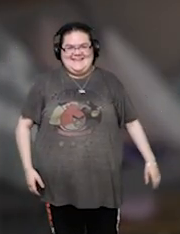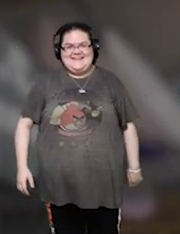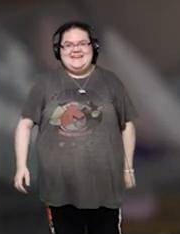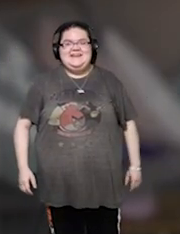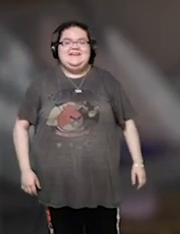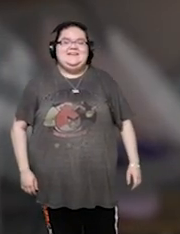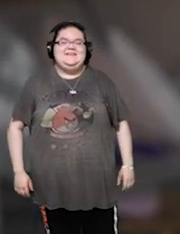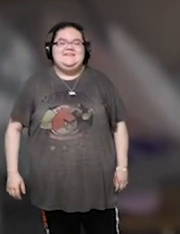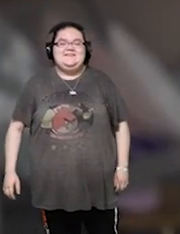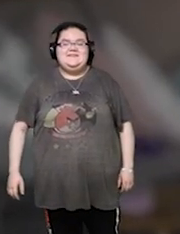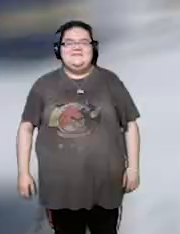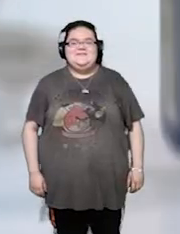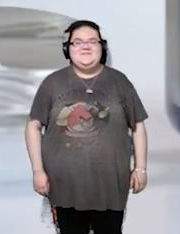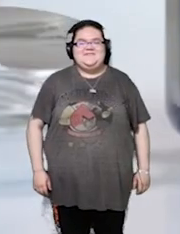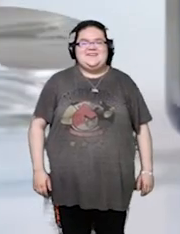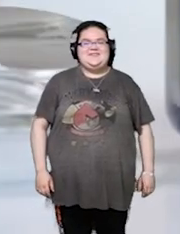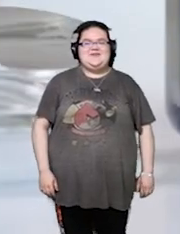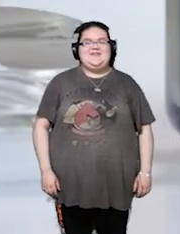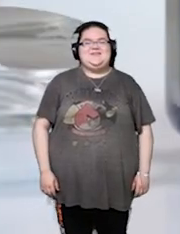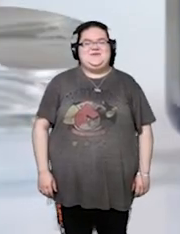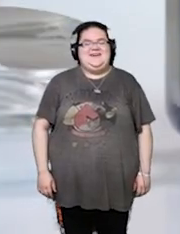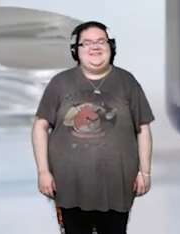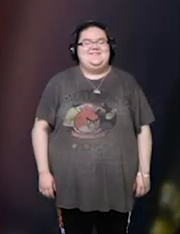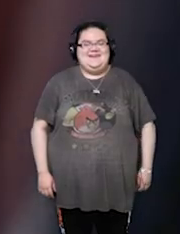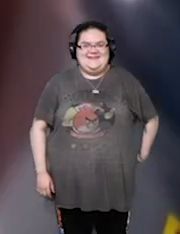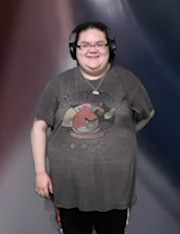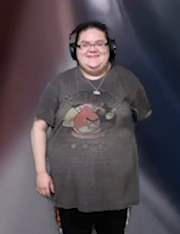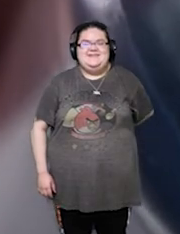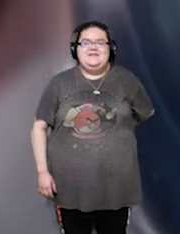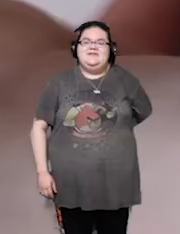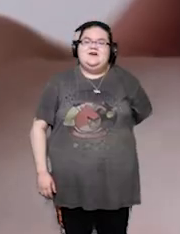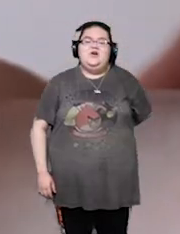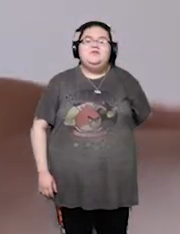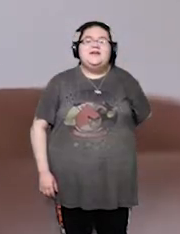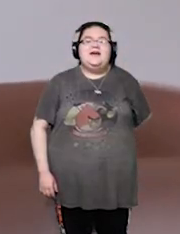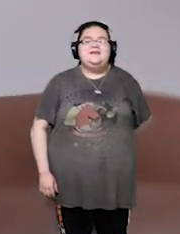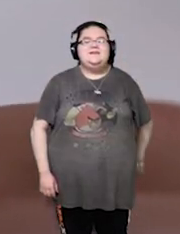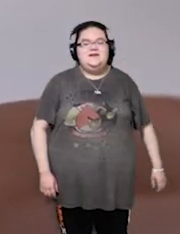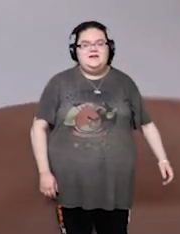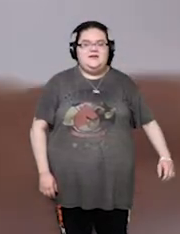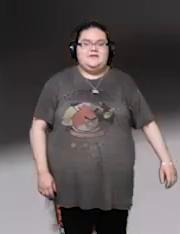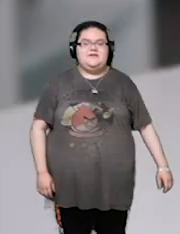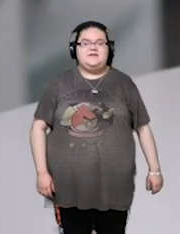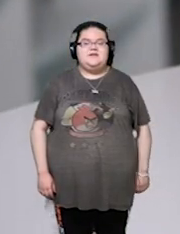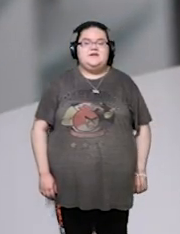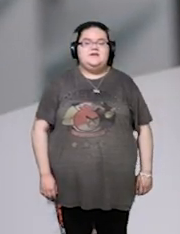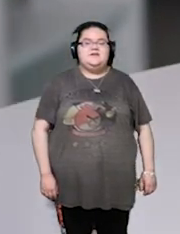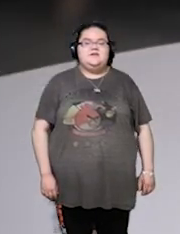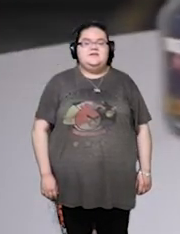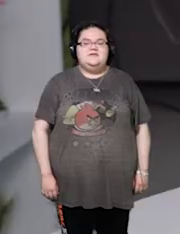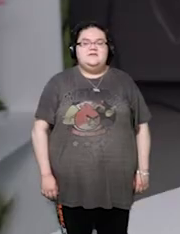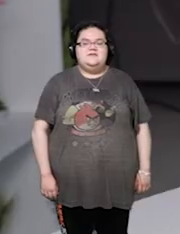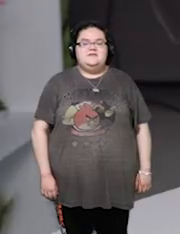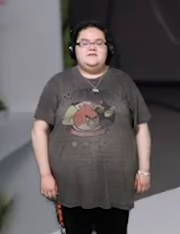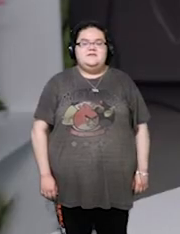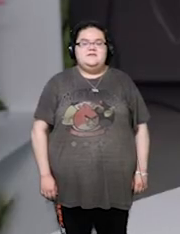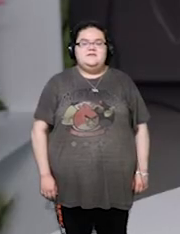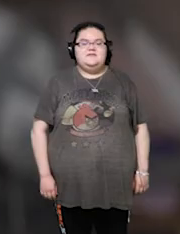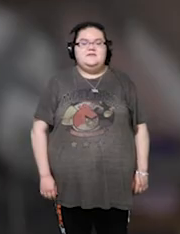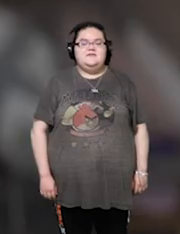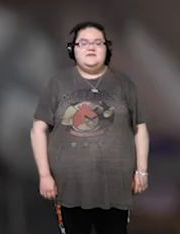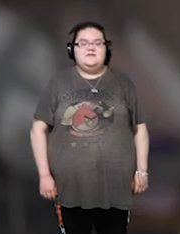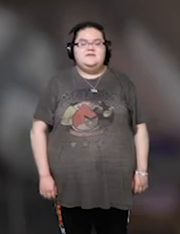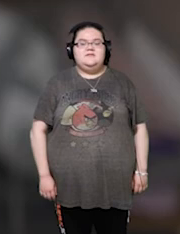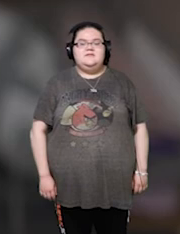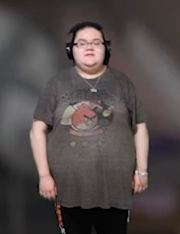new one, all right? That's his name, Square. It's got a square on mine. Oh, candle. Candle. Defo candle.